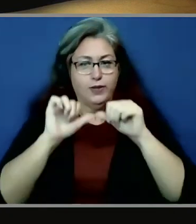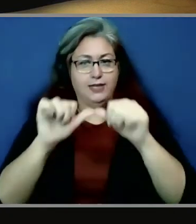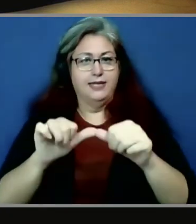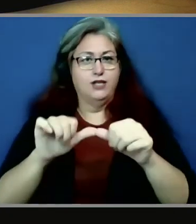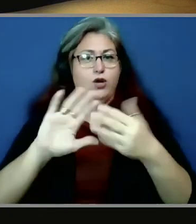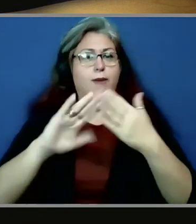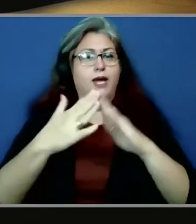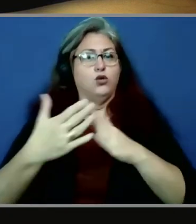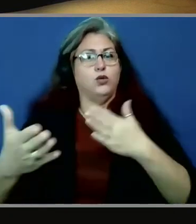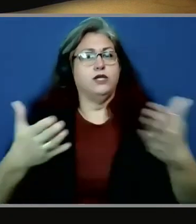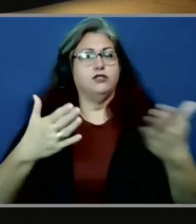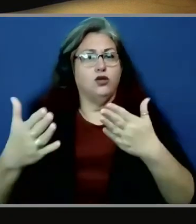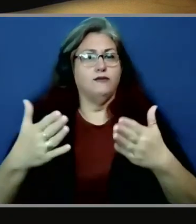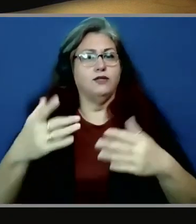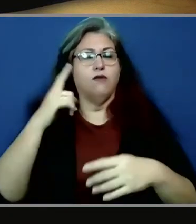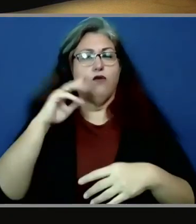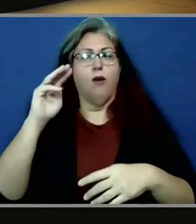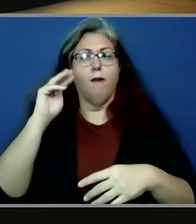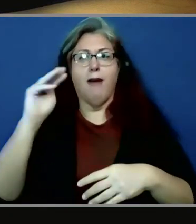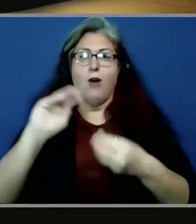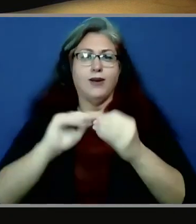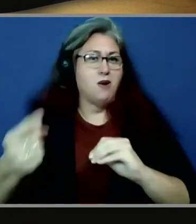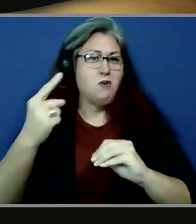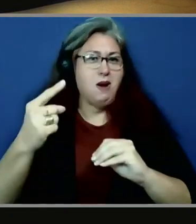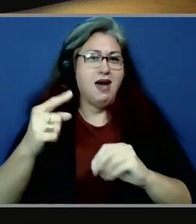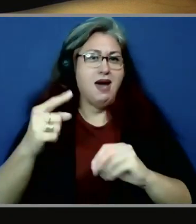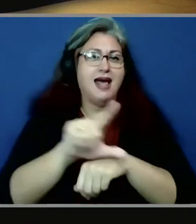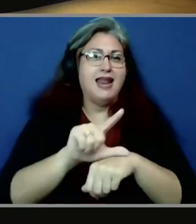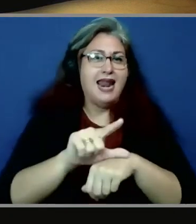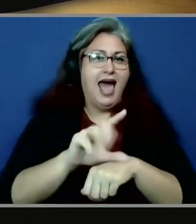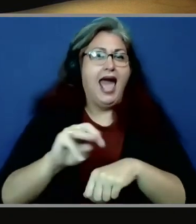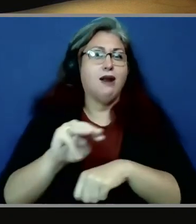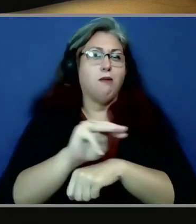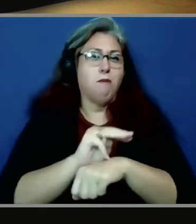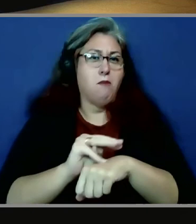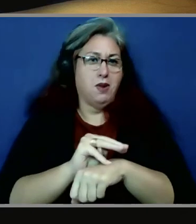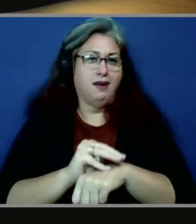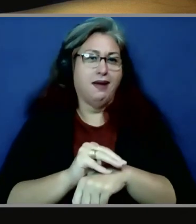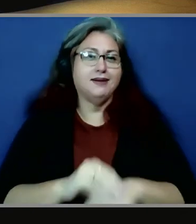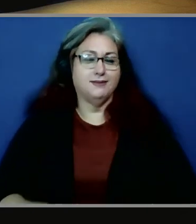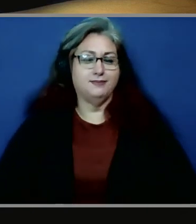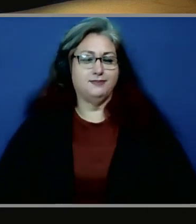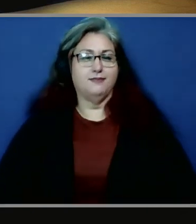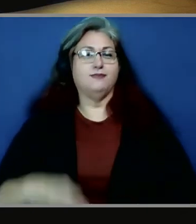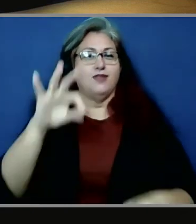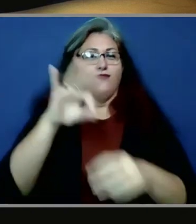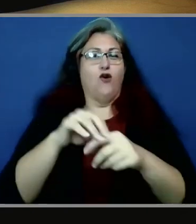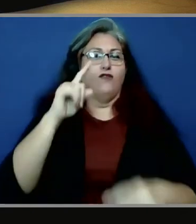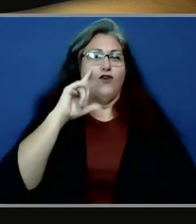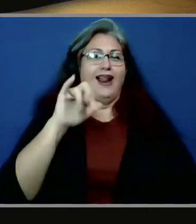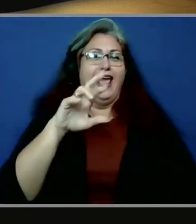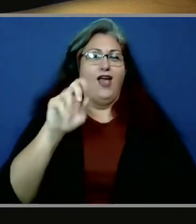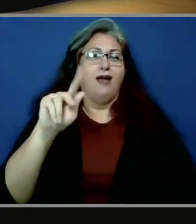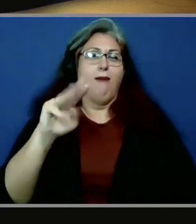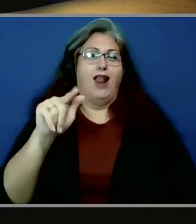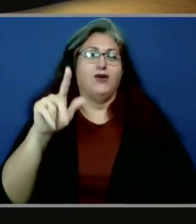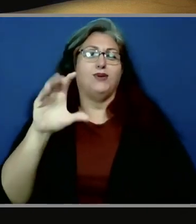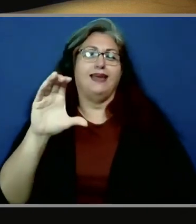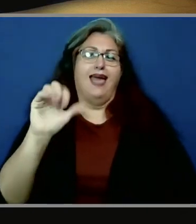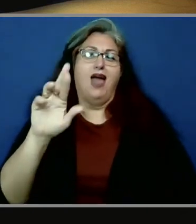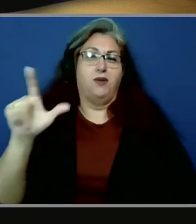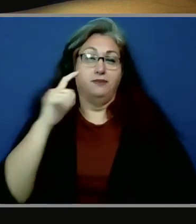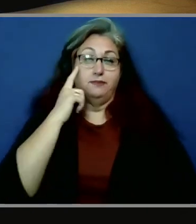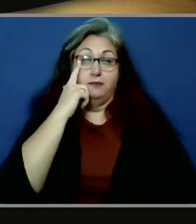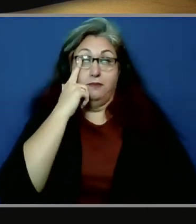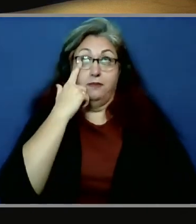community service to Maui no ka oi, Lanai, and Molokai. Vote for Claire Kamalu Carroll.